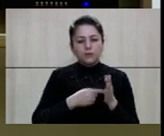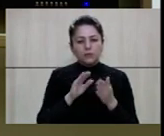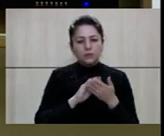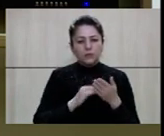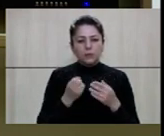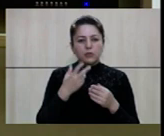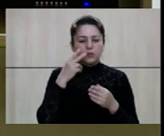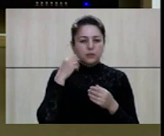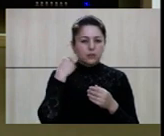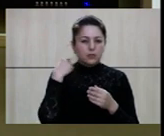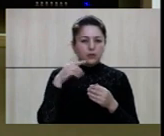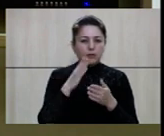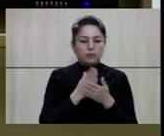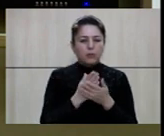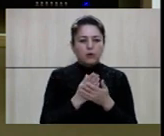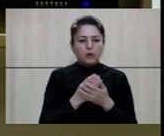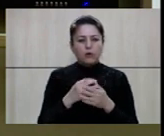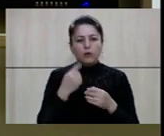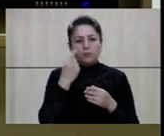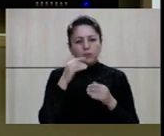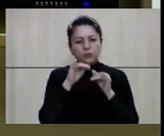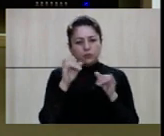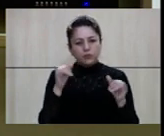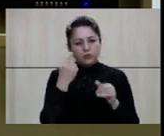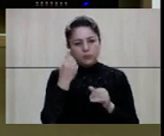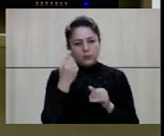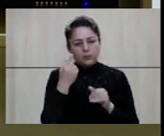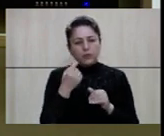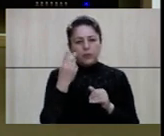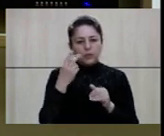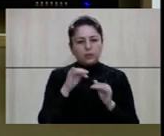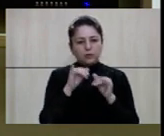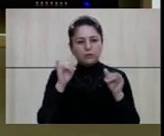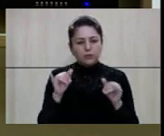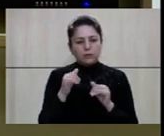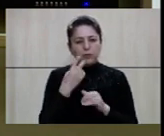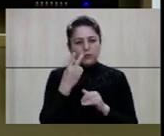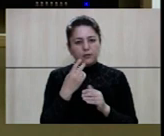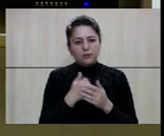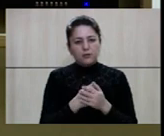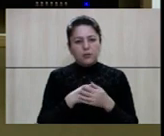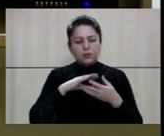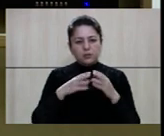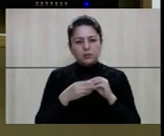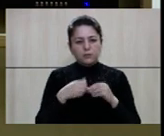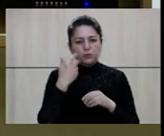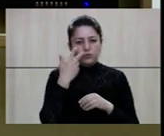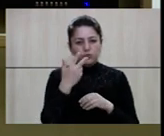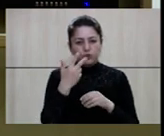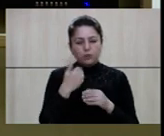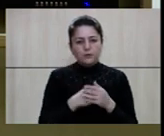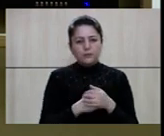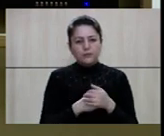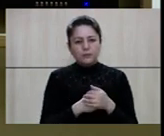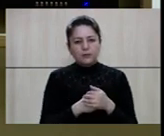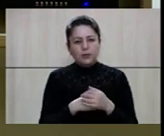Nechta raqam bor virguldan keyin? Birinchi ko'paytuvchida 1 ta, ikkinchi ko'paytuvchida 2 ta. Jami nechta bo'ldi? 3